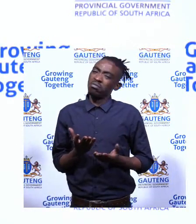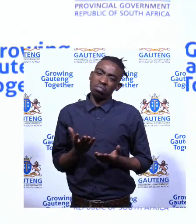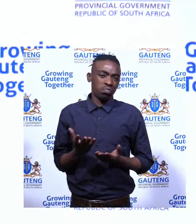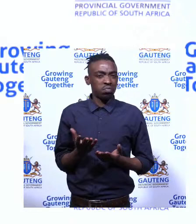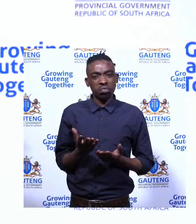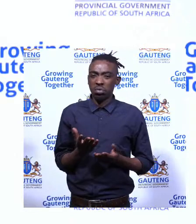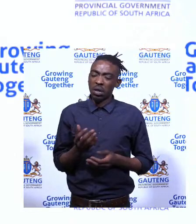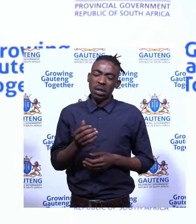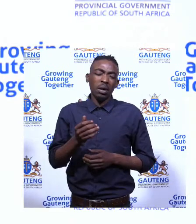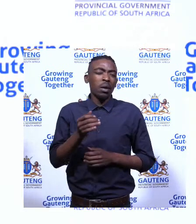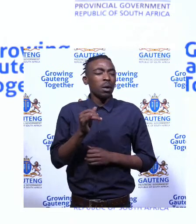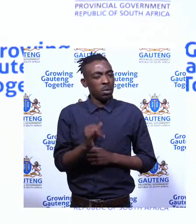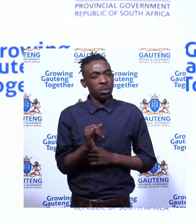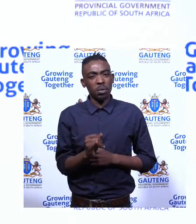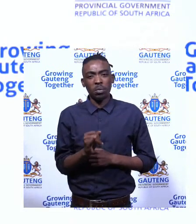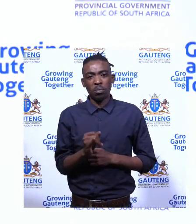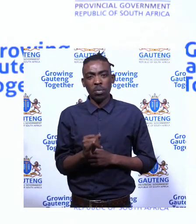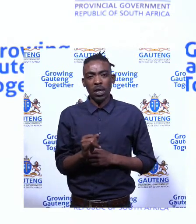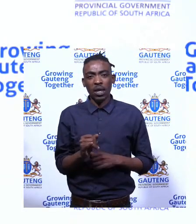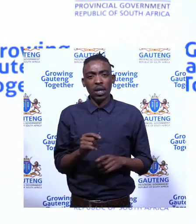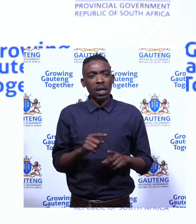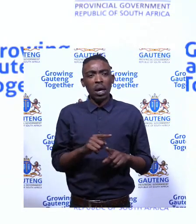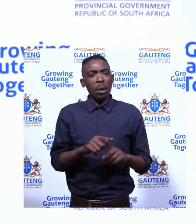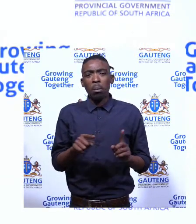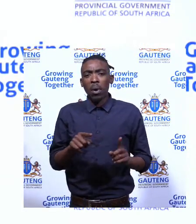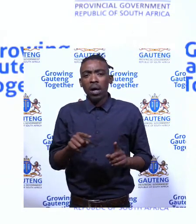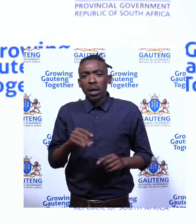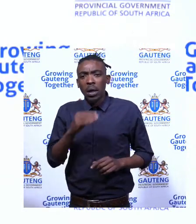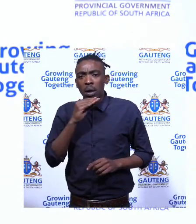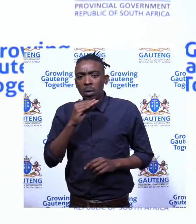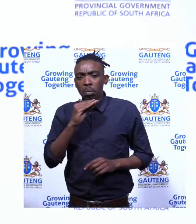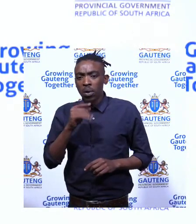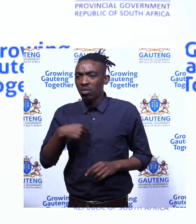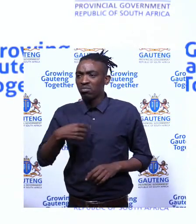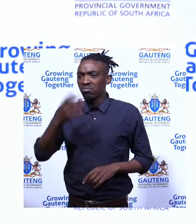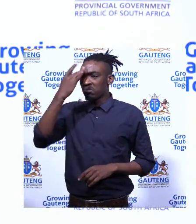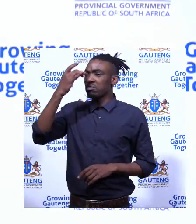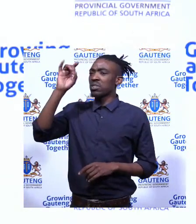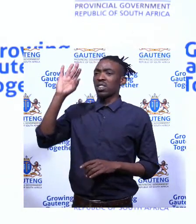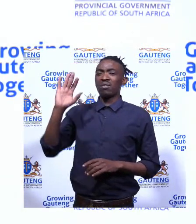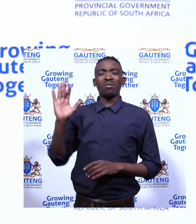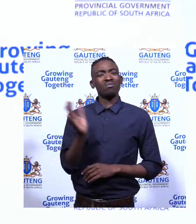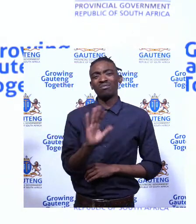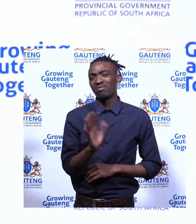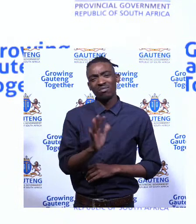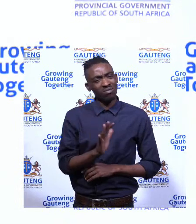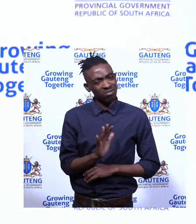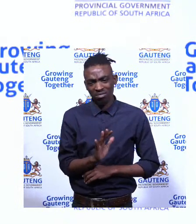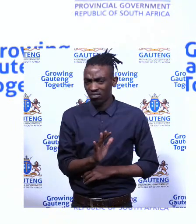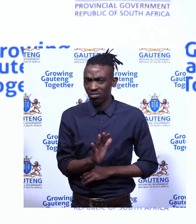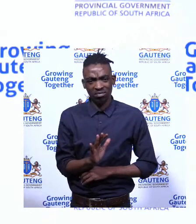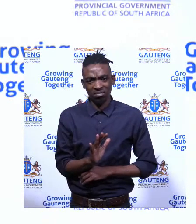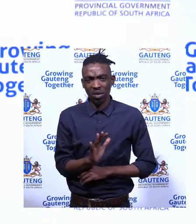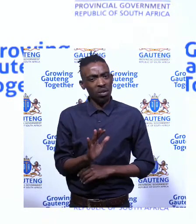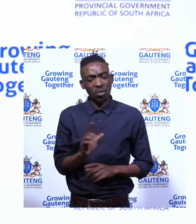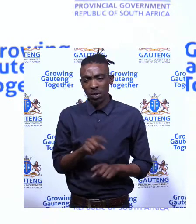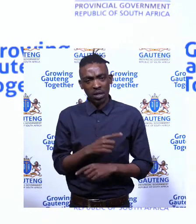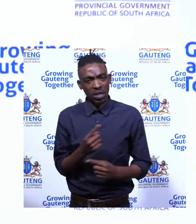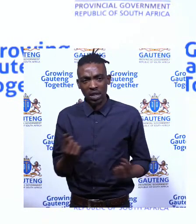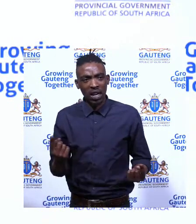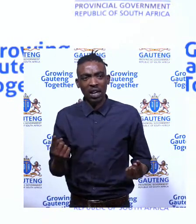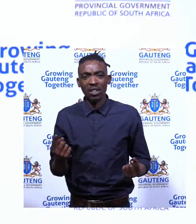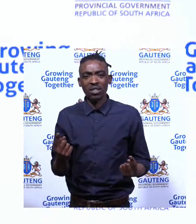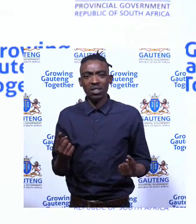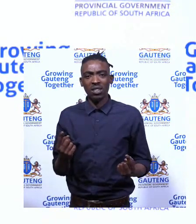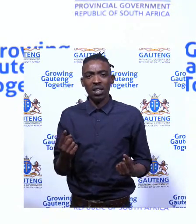enough. But the disease doesn't make it easier either, because the very same healthcare workers